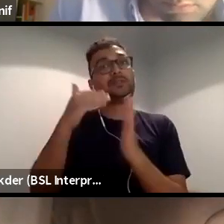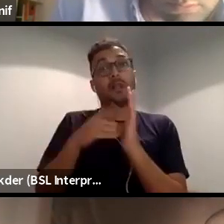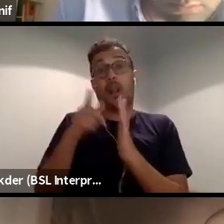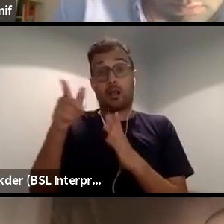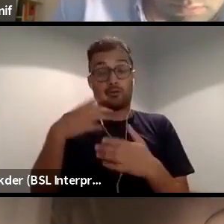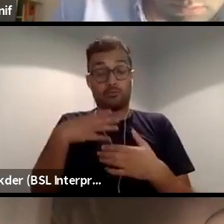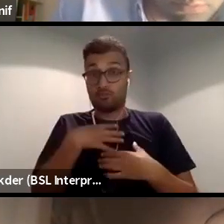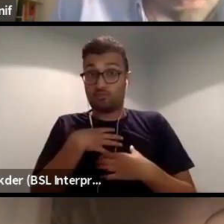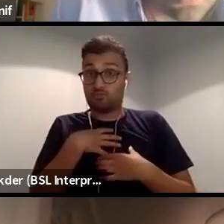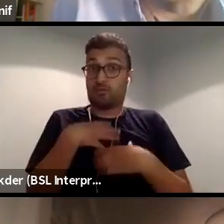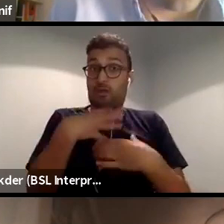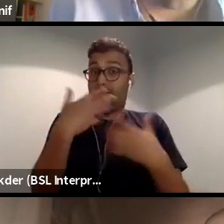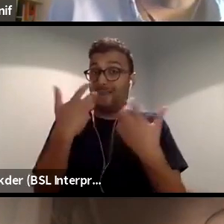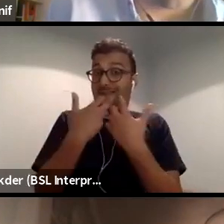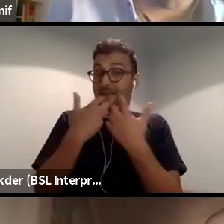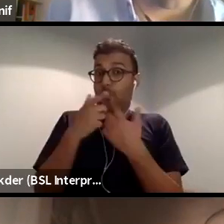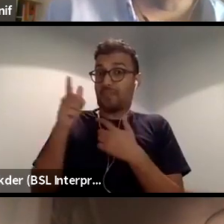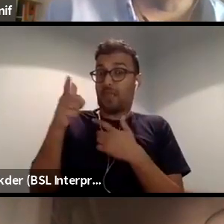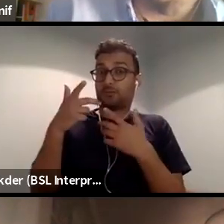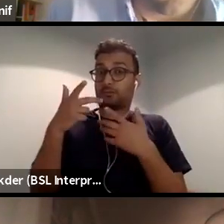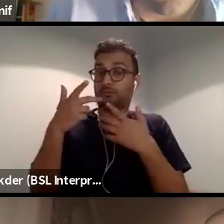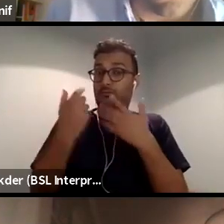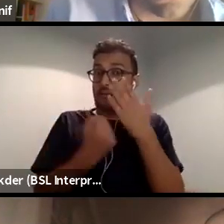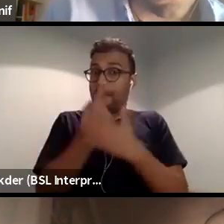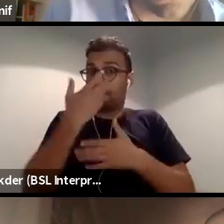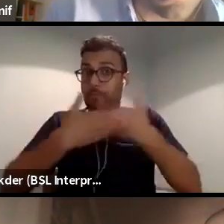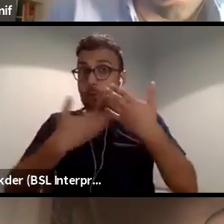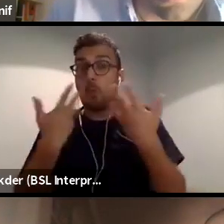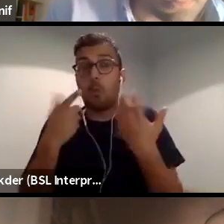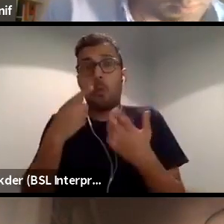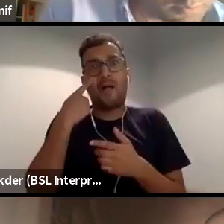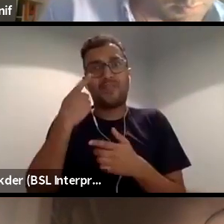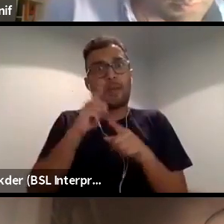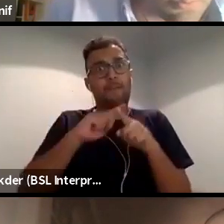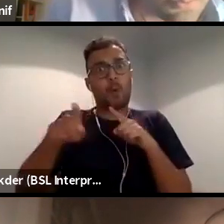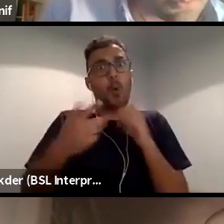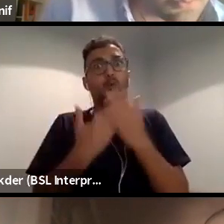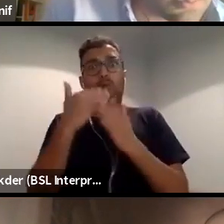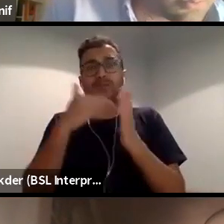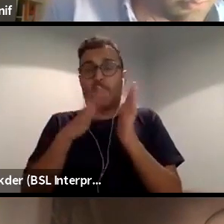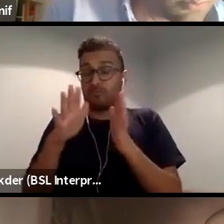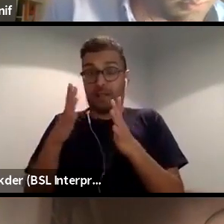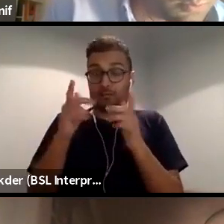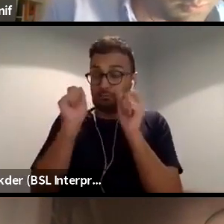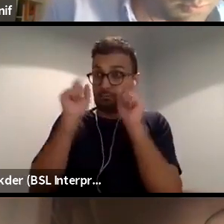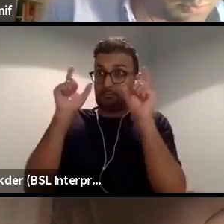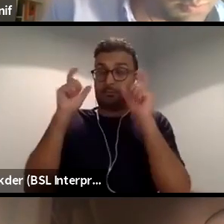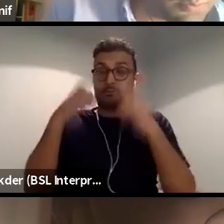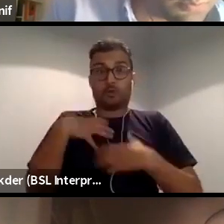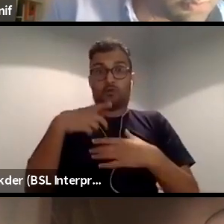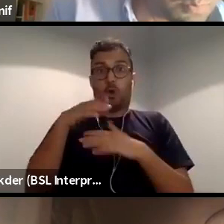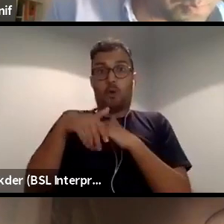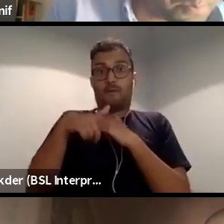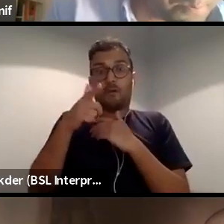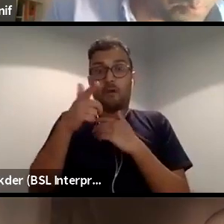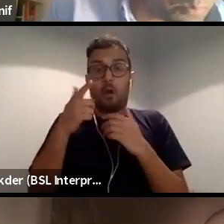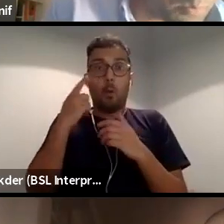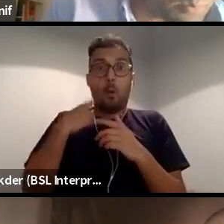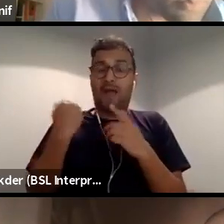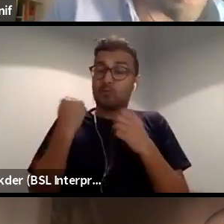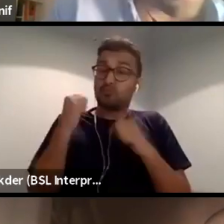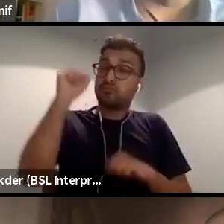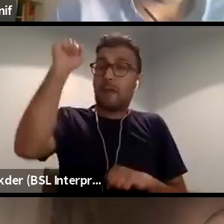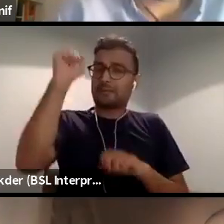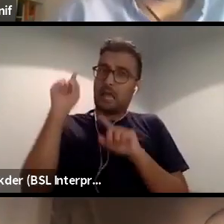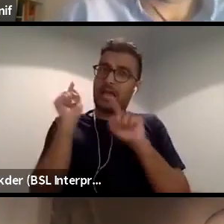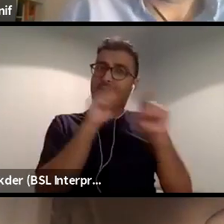New Zealanders about, you know, white supremacist attacks, but that you had, you know of at least 70 organizations that